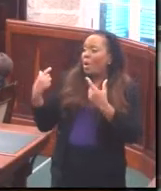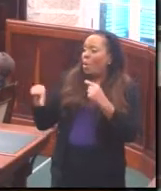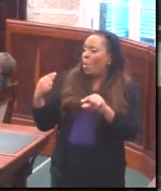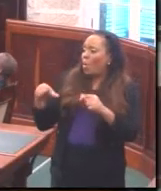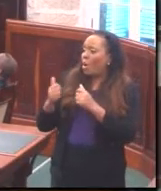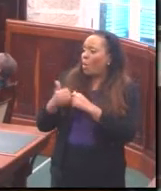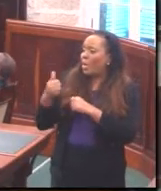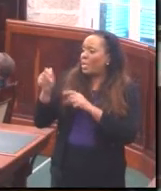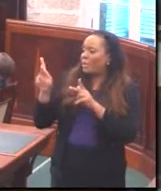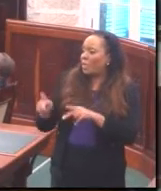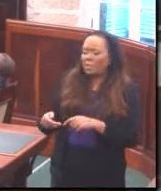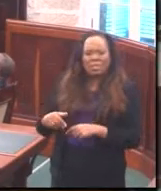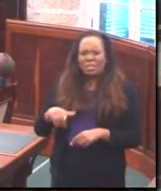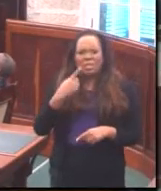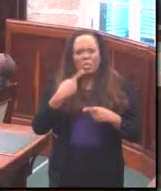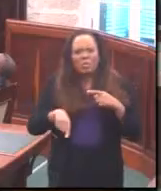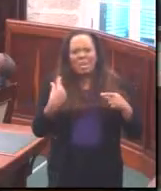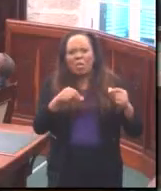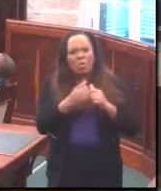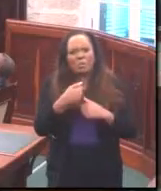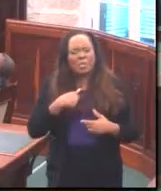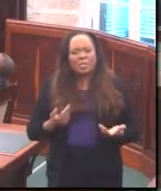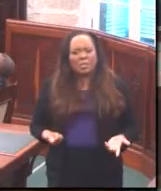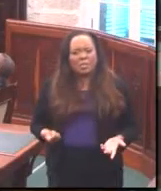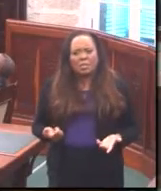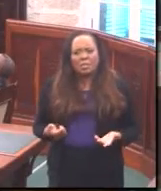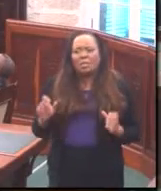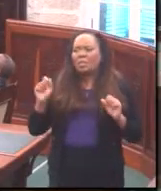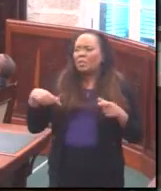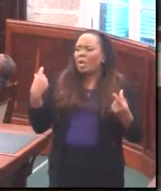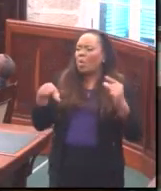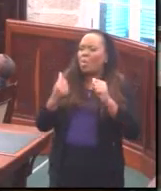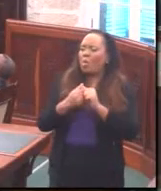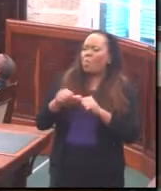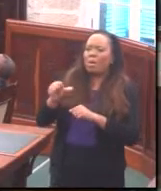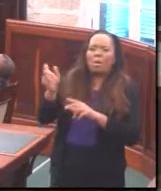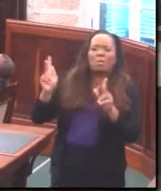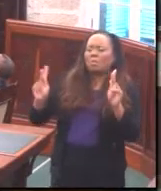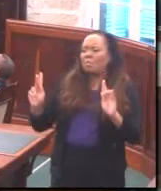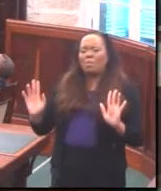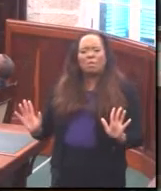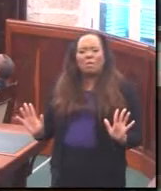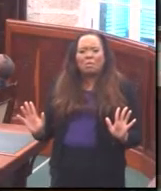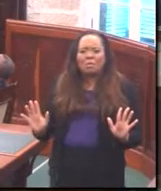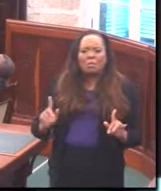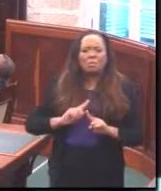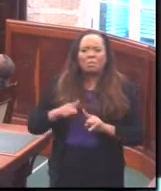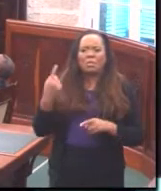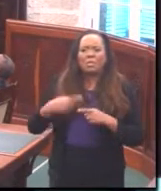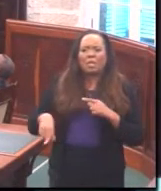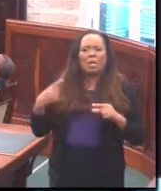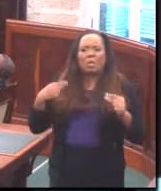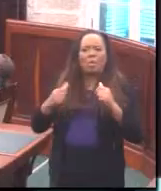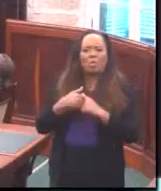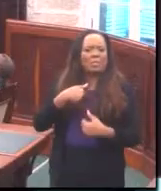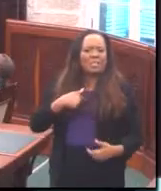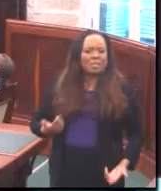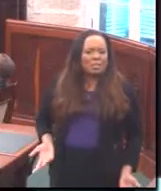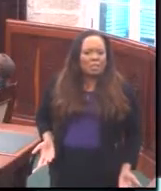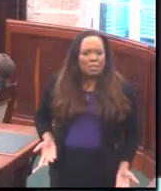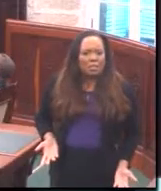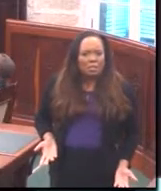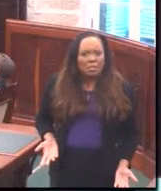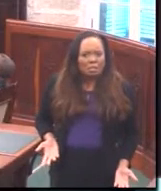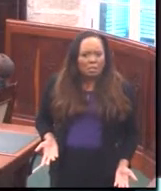with them. Yes, you are allowed to quarrel with them if you so desire. You can't quarrel with this chair. I can do this